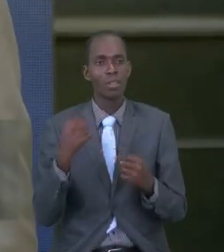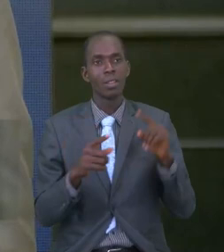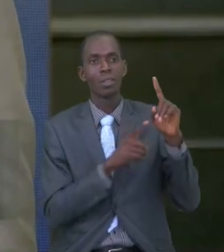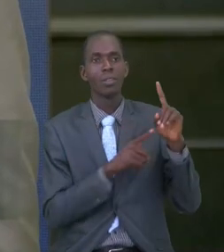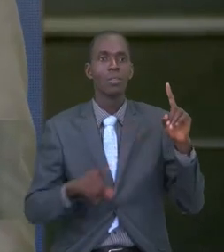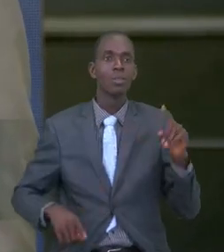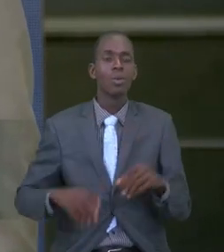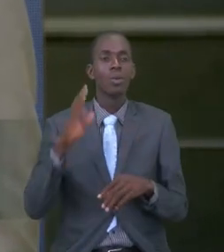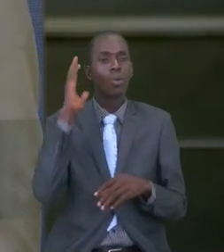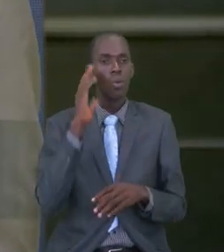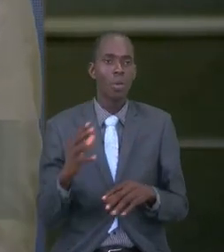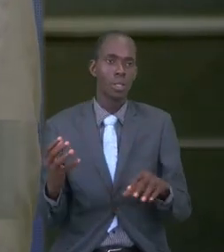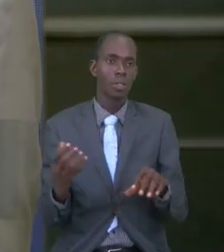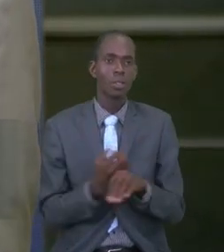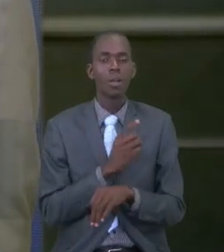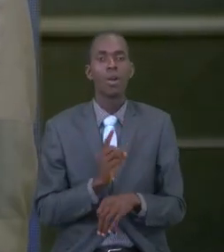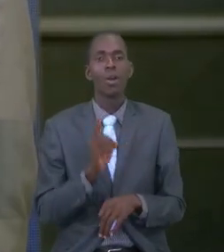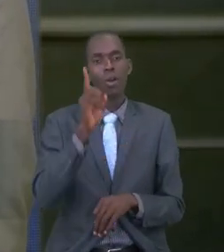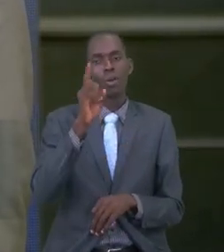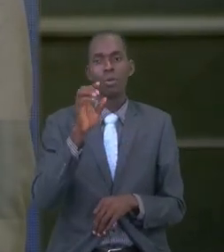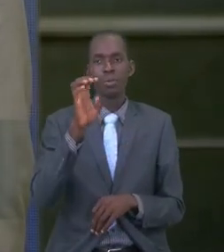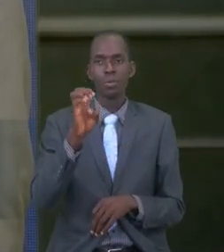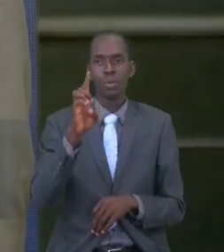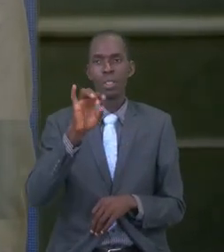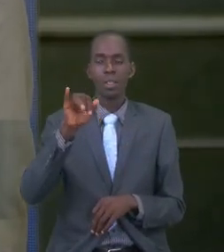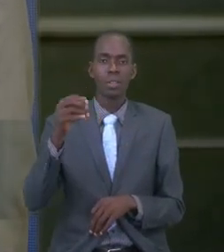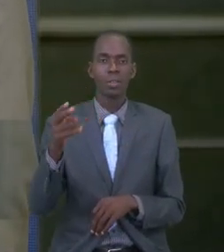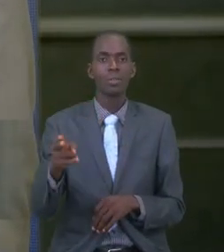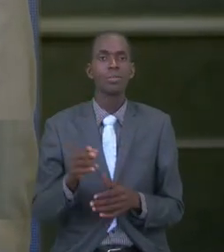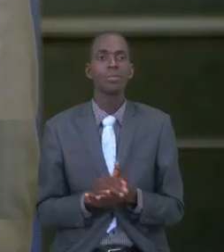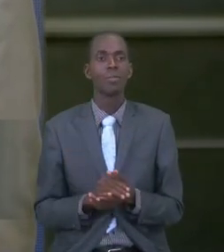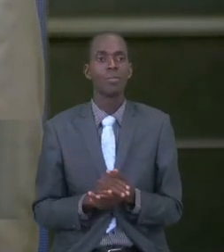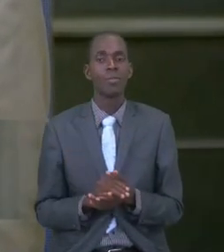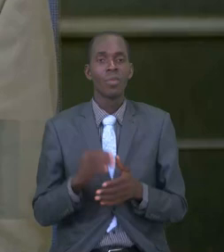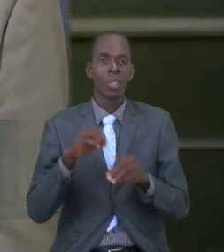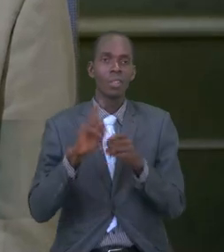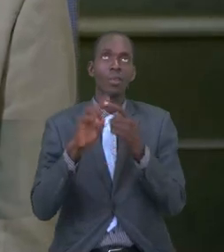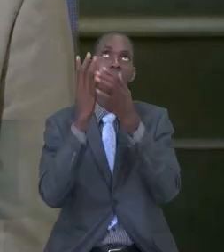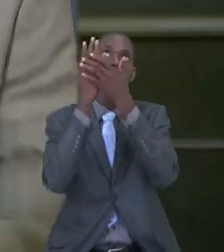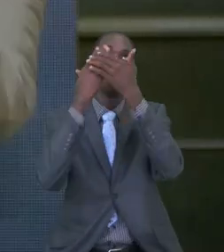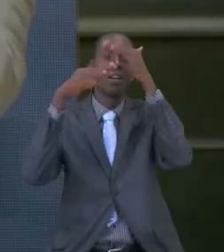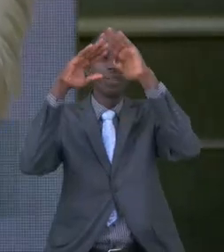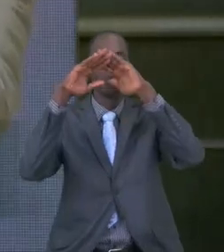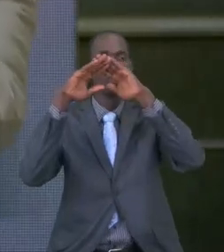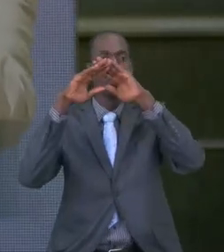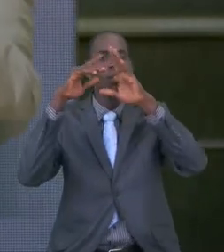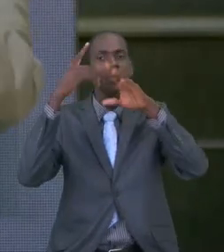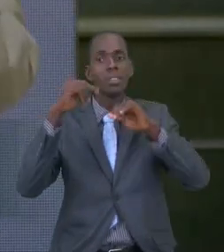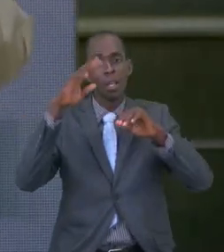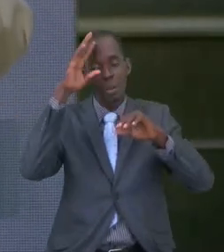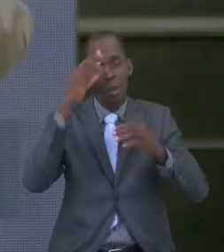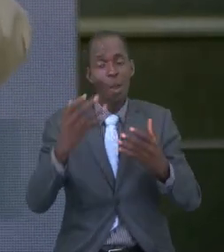Lord will take up Elijah into heaven. The man wanted to